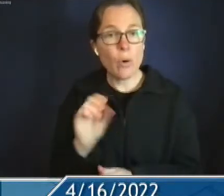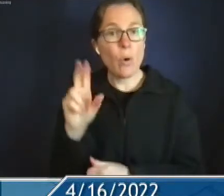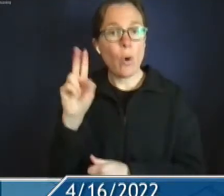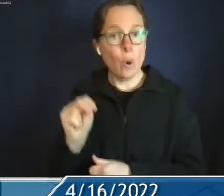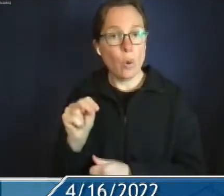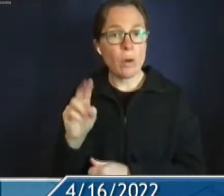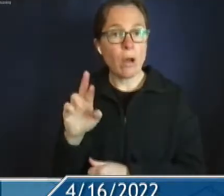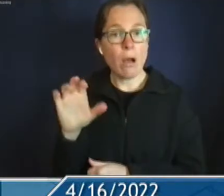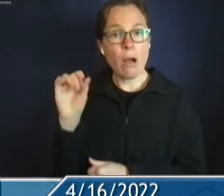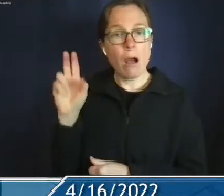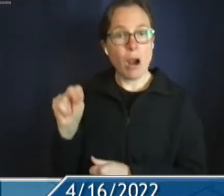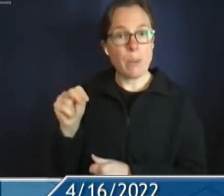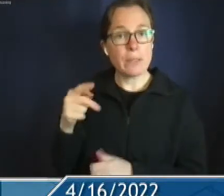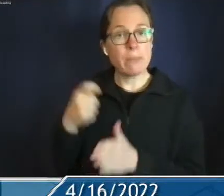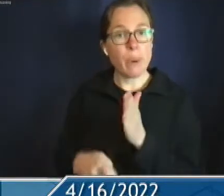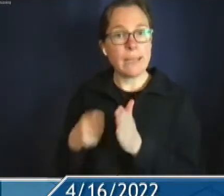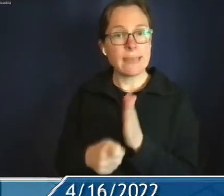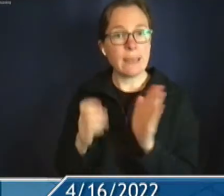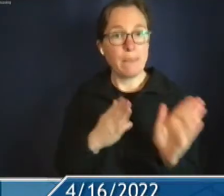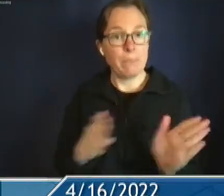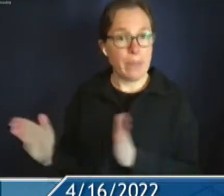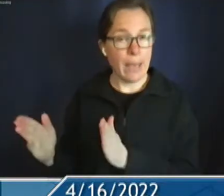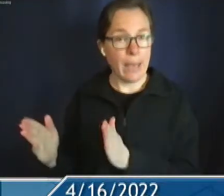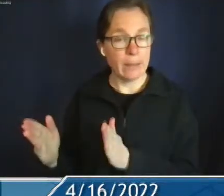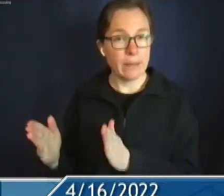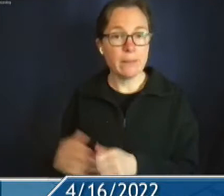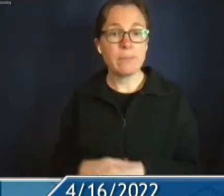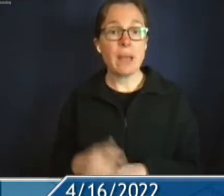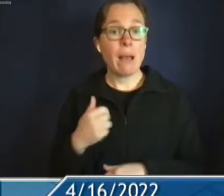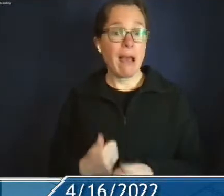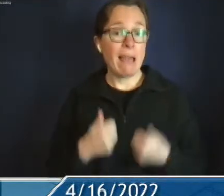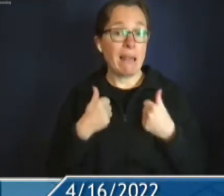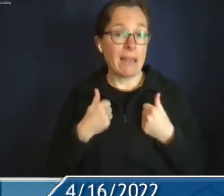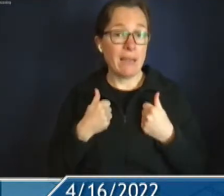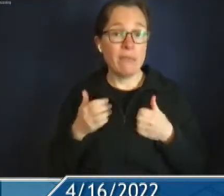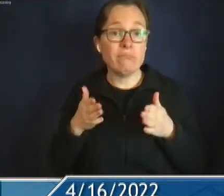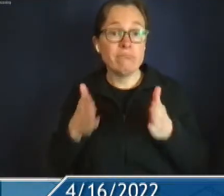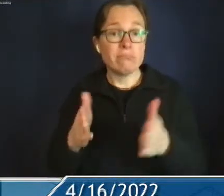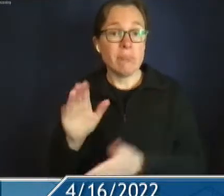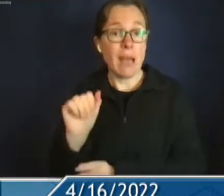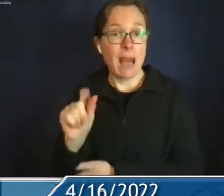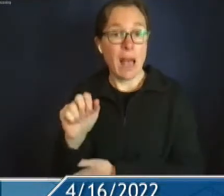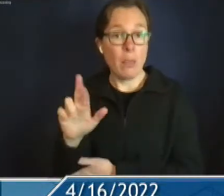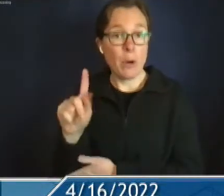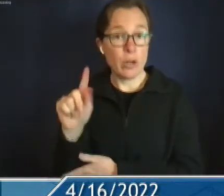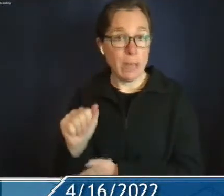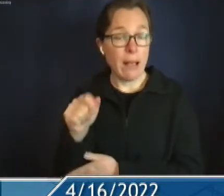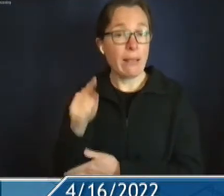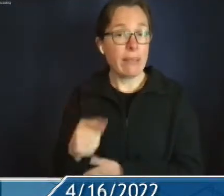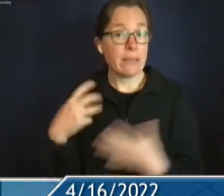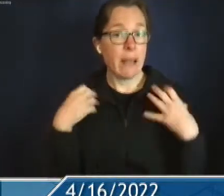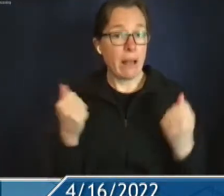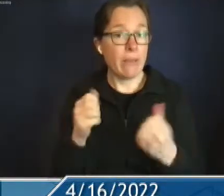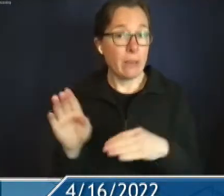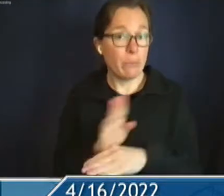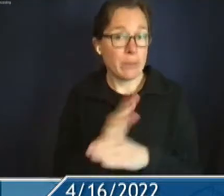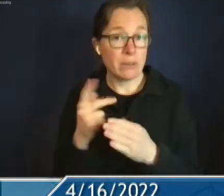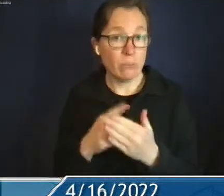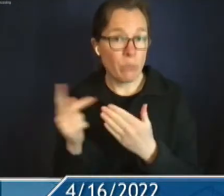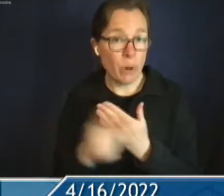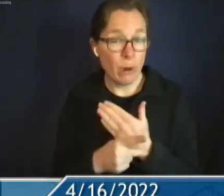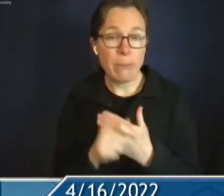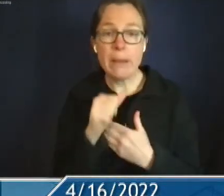to industry pressures. Living a block from Alberta Street, I can attest that the Healthy Business Program should not be considered emission